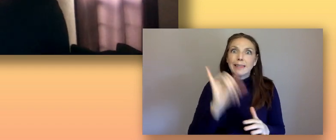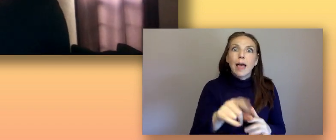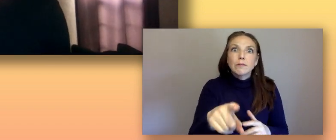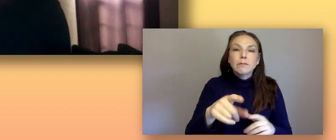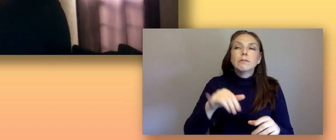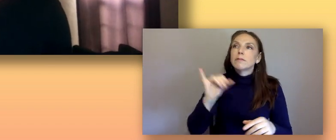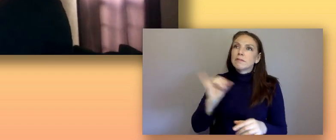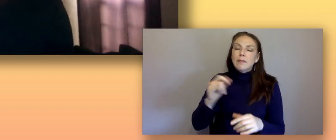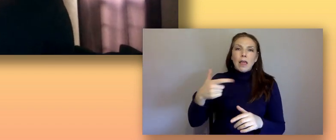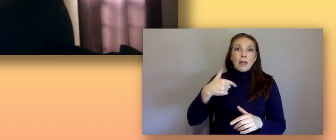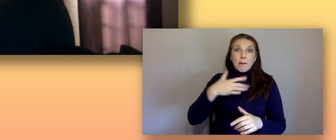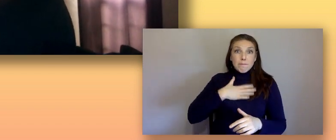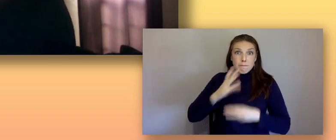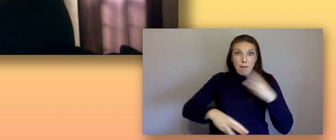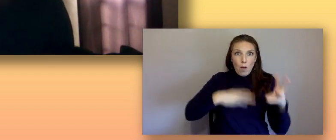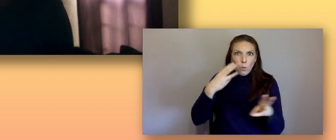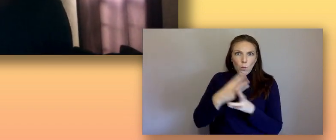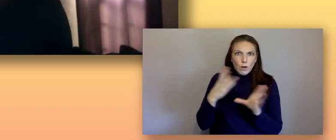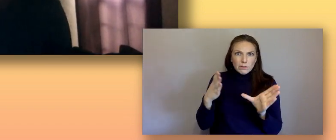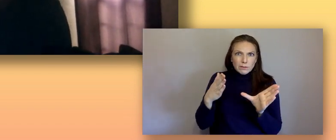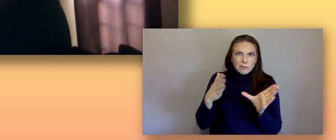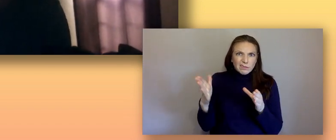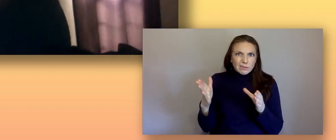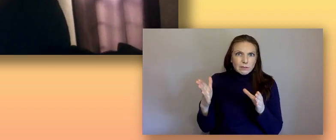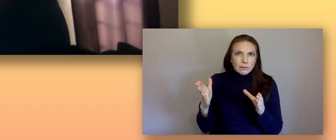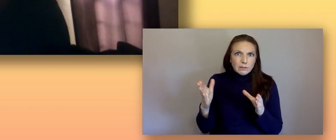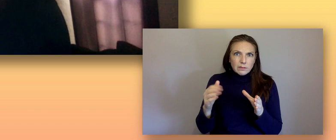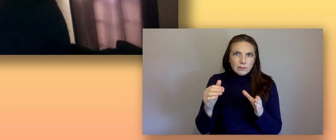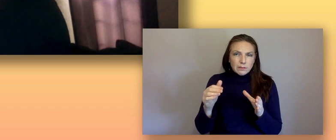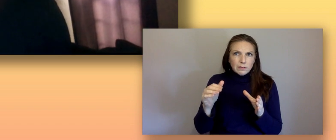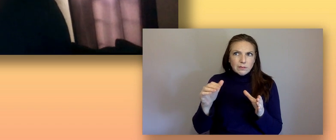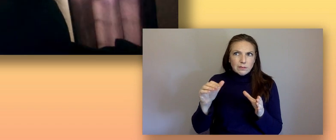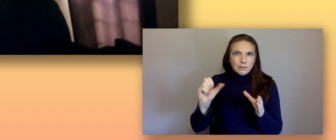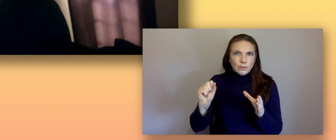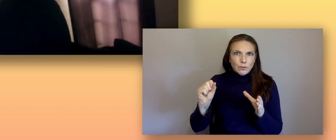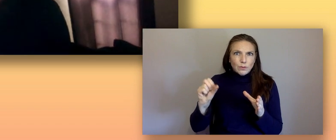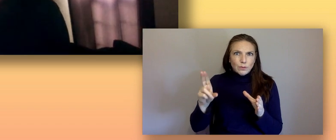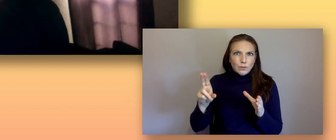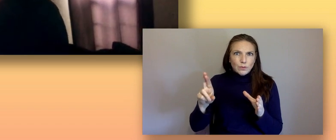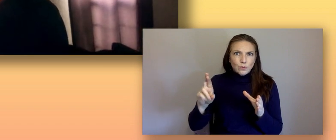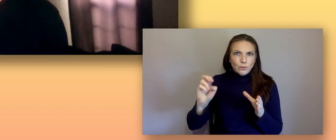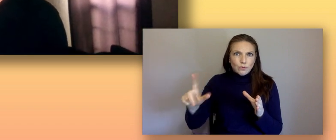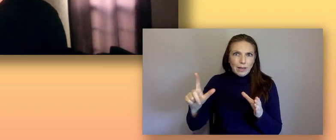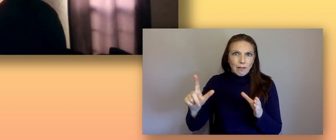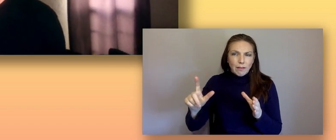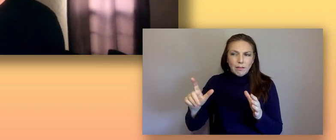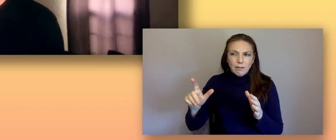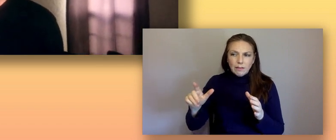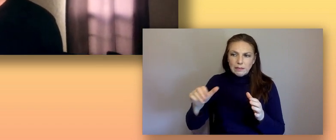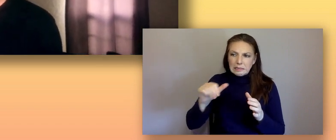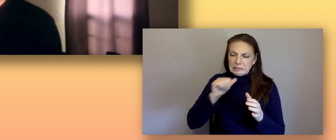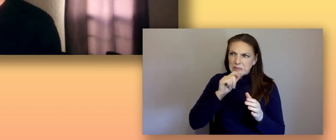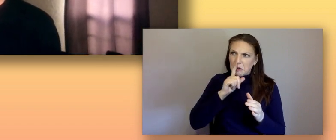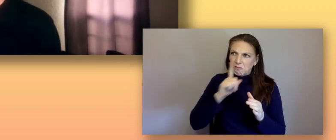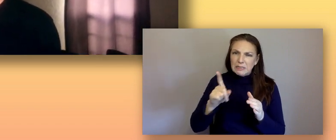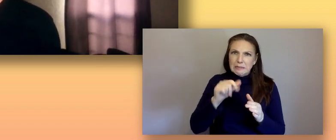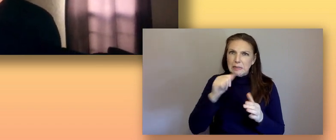It feels like I'm in a slightly alternate reality. A surreal reality.